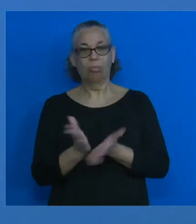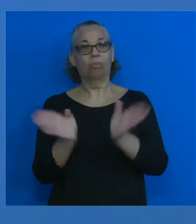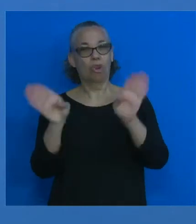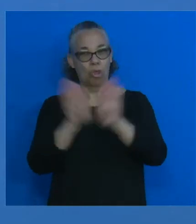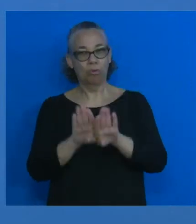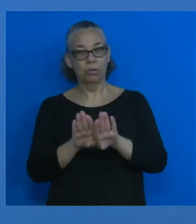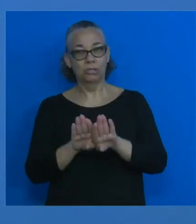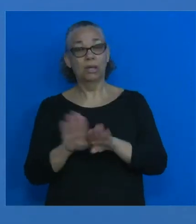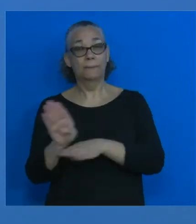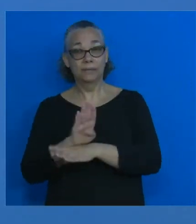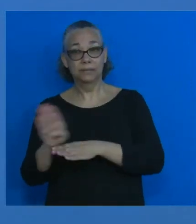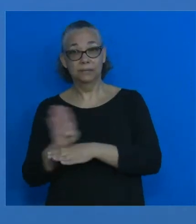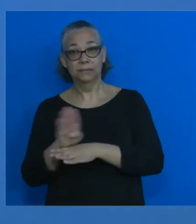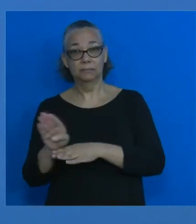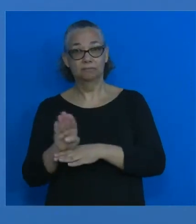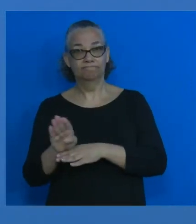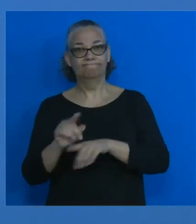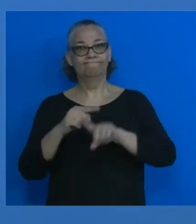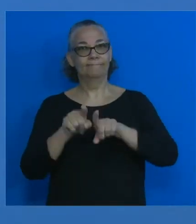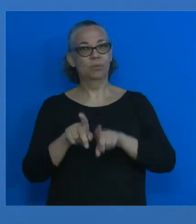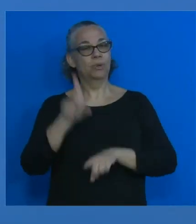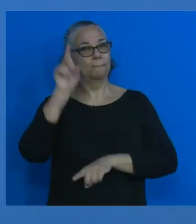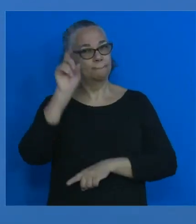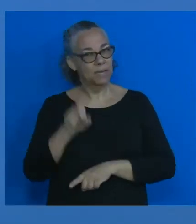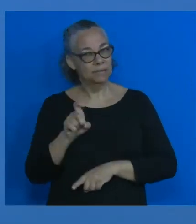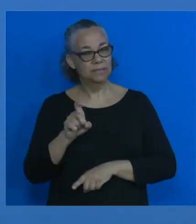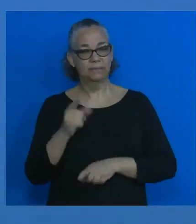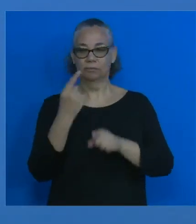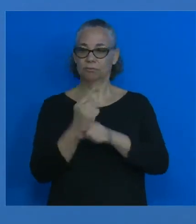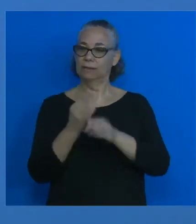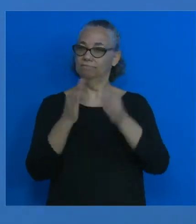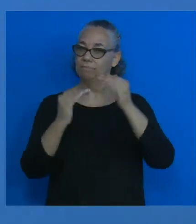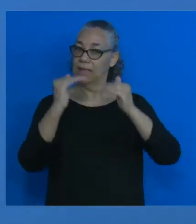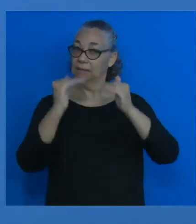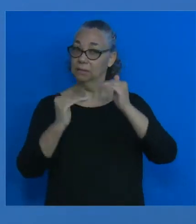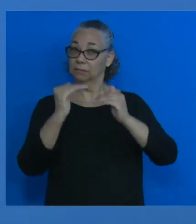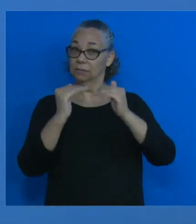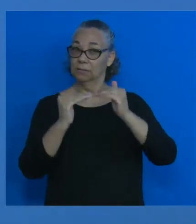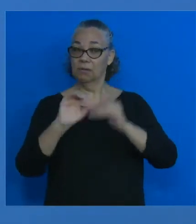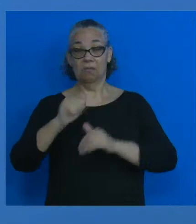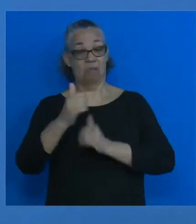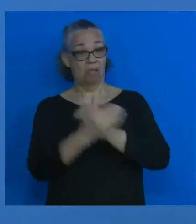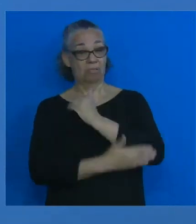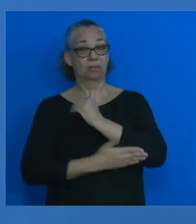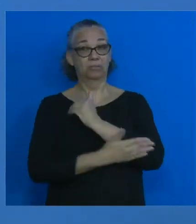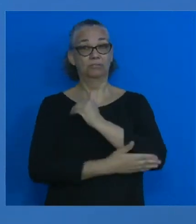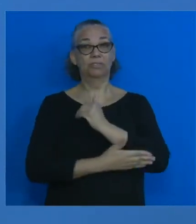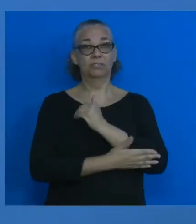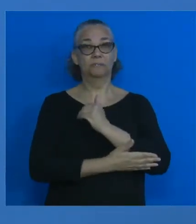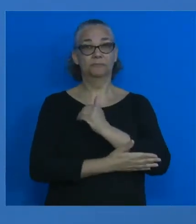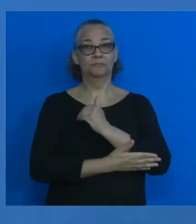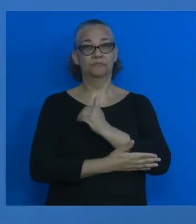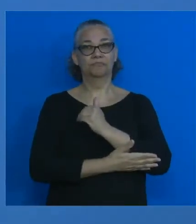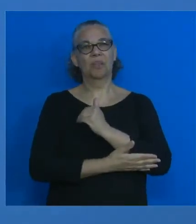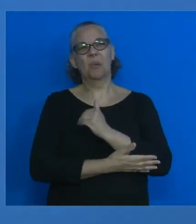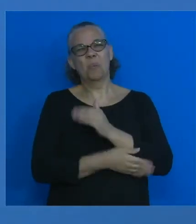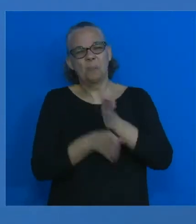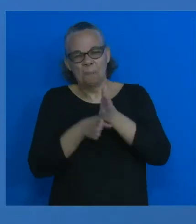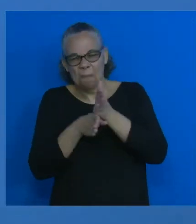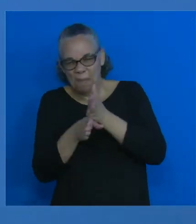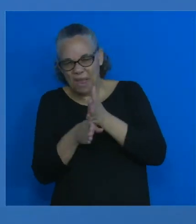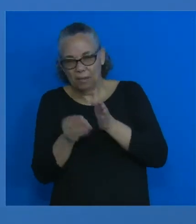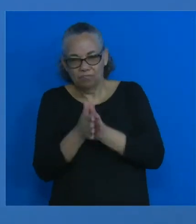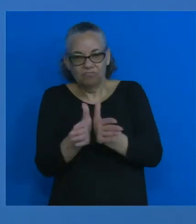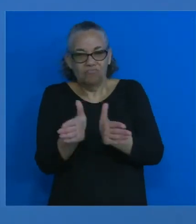we must strike the right balance. In other countries where there have been minor